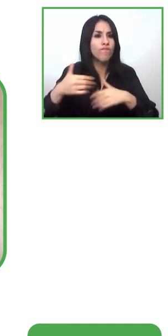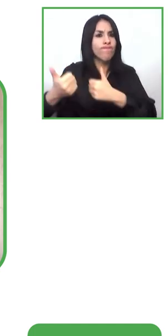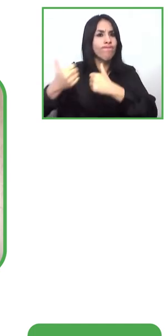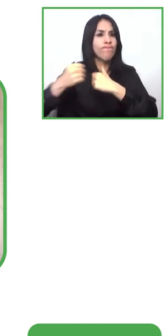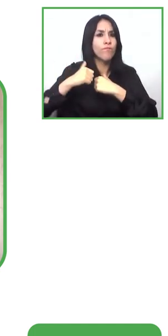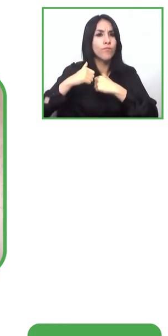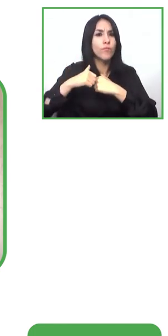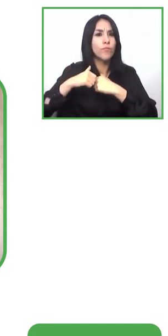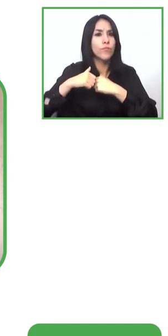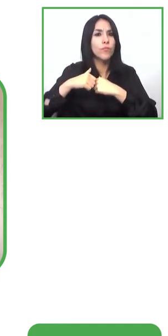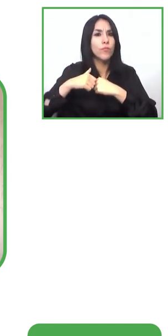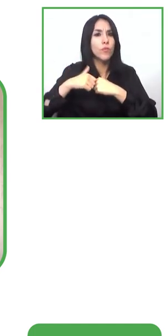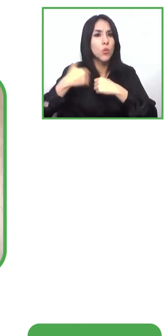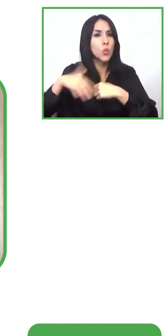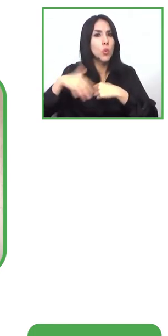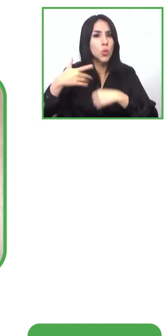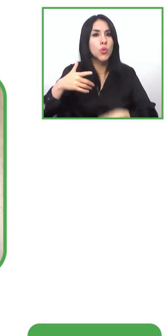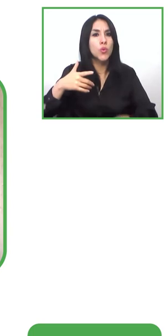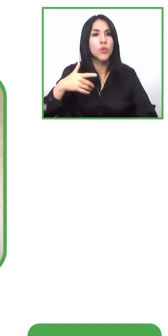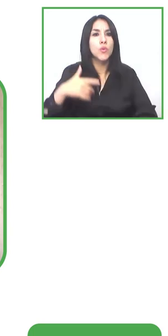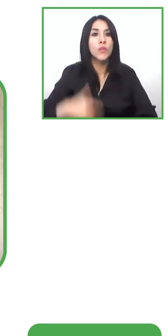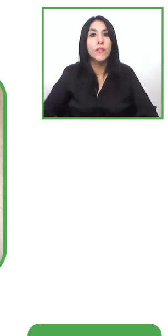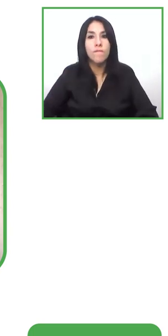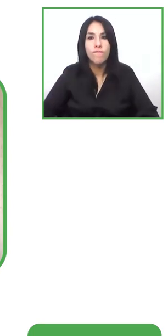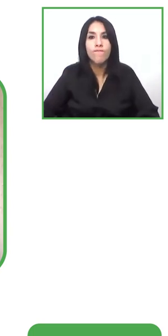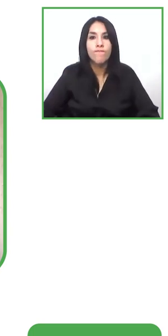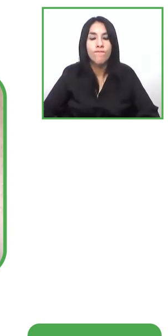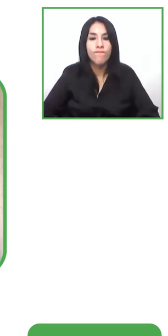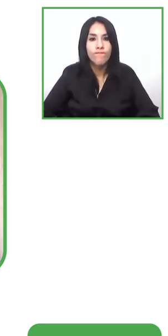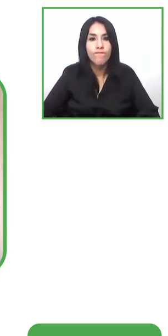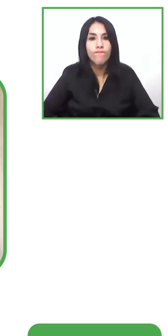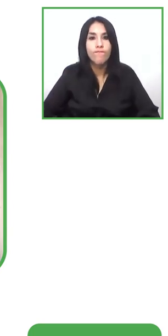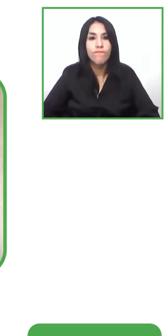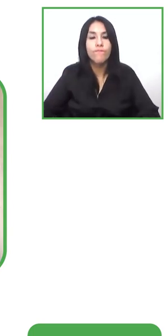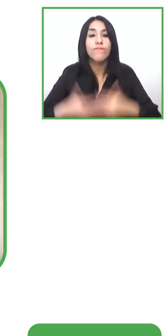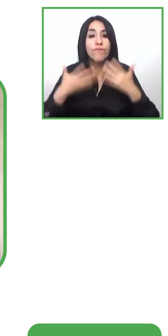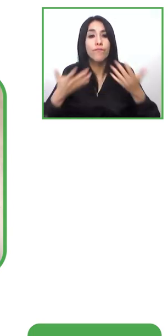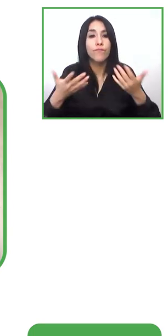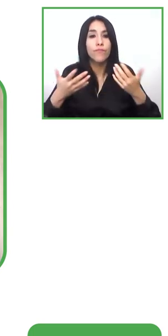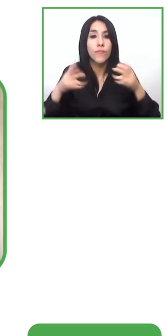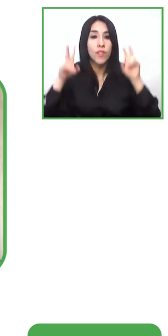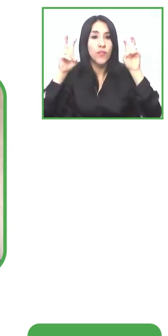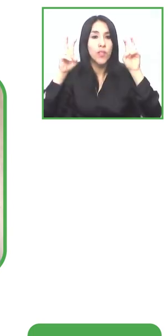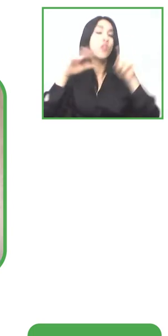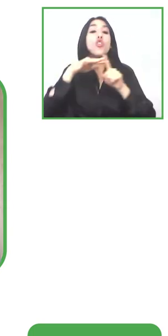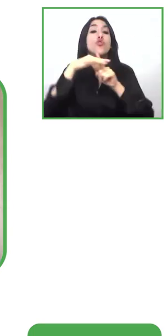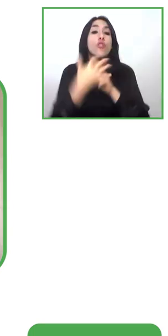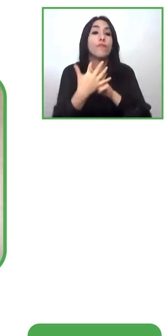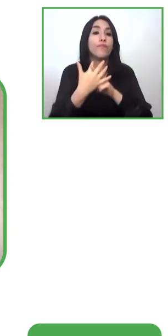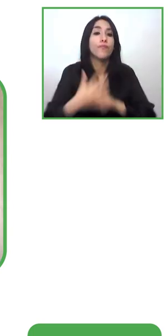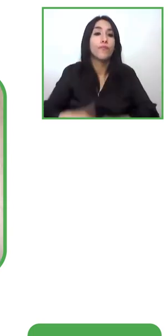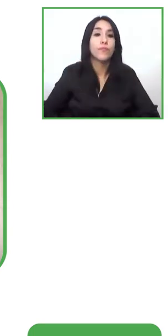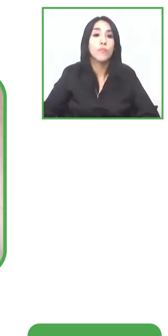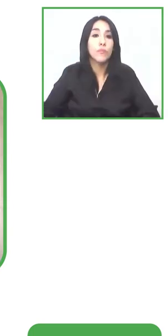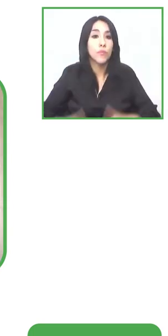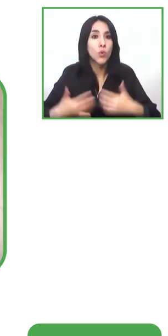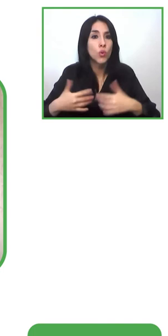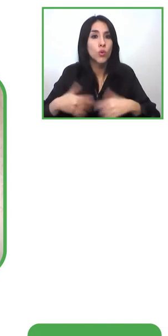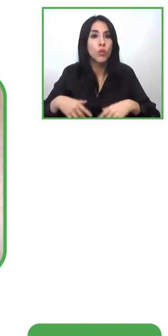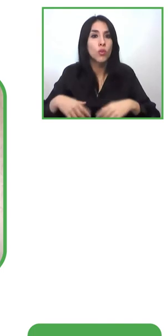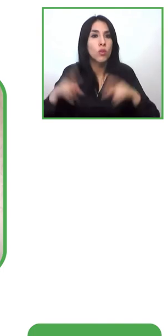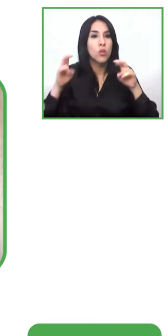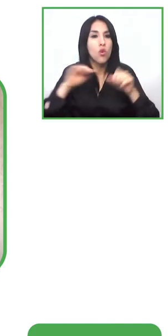Muy interesante. Muchísimas gracias por la respuesta. Very interesting. Thank you for your answer. It is